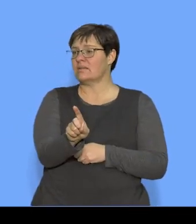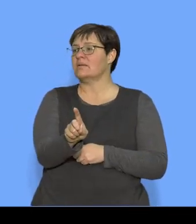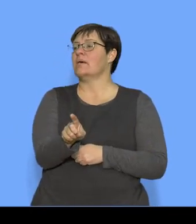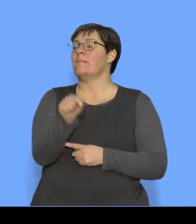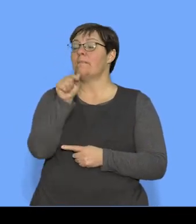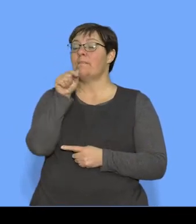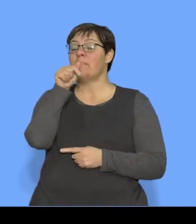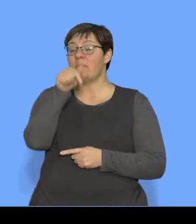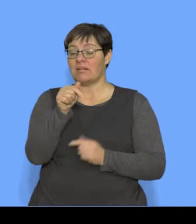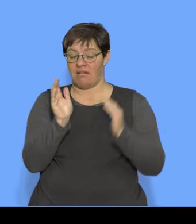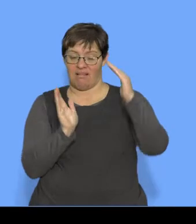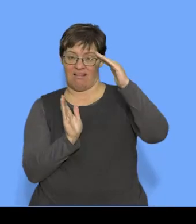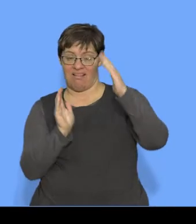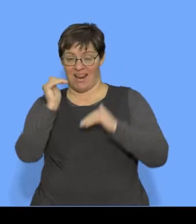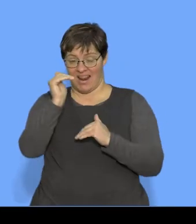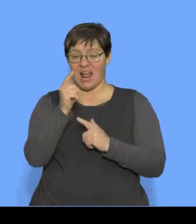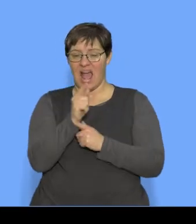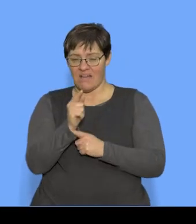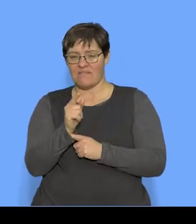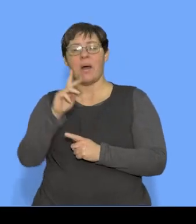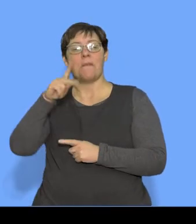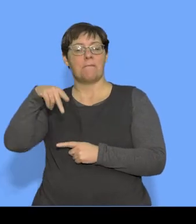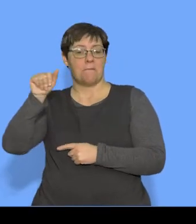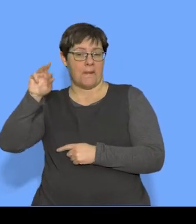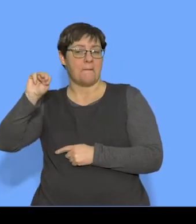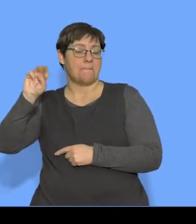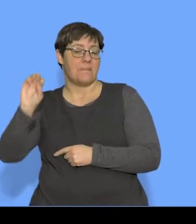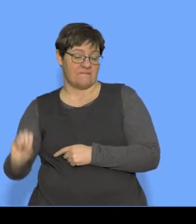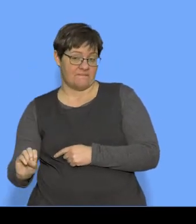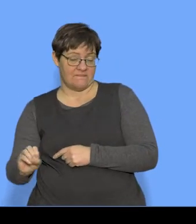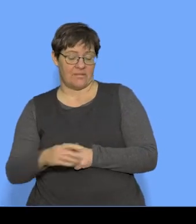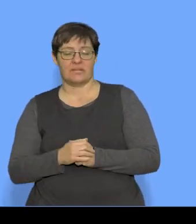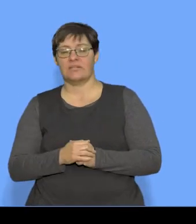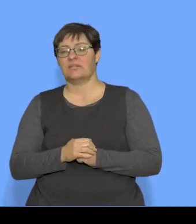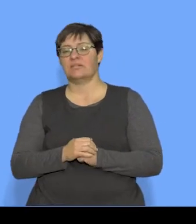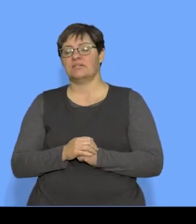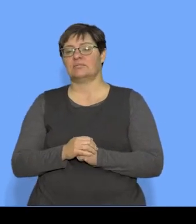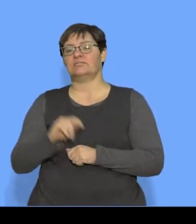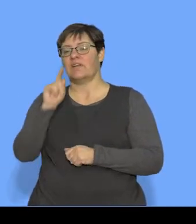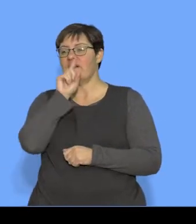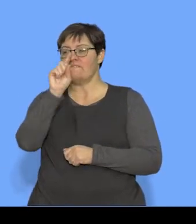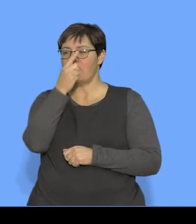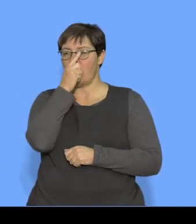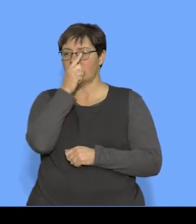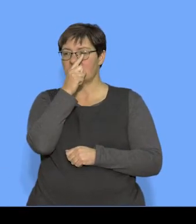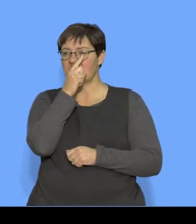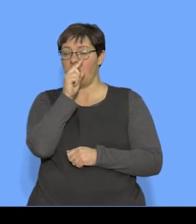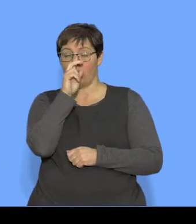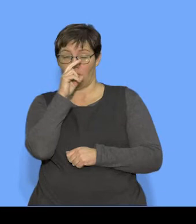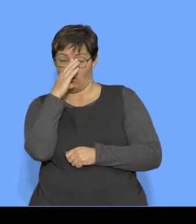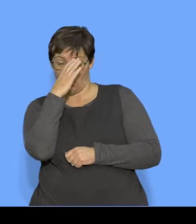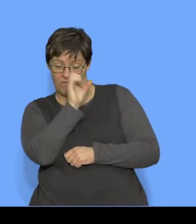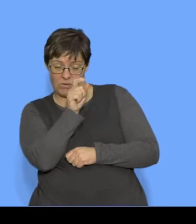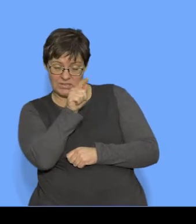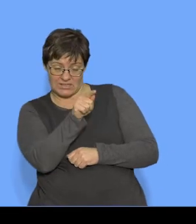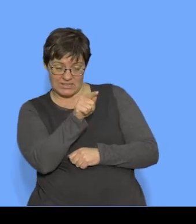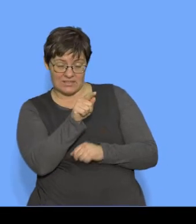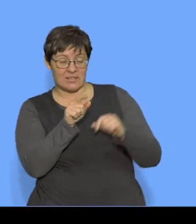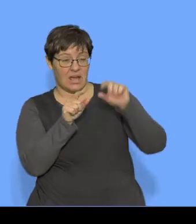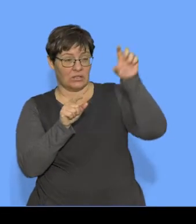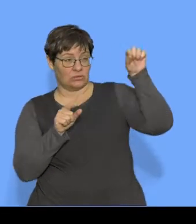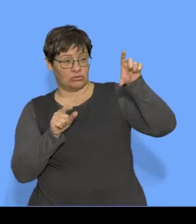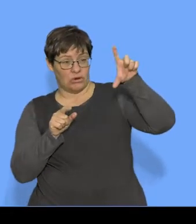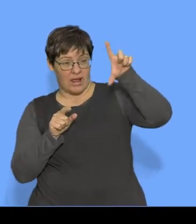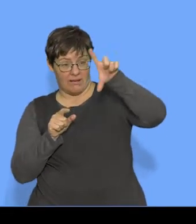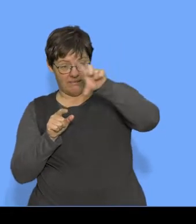a parallelogram, we are firstly going to focus on this triangle here, and then we are also